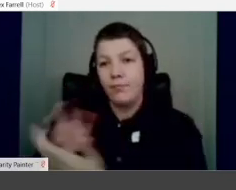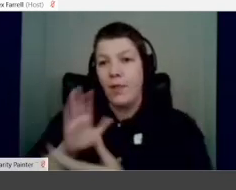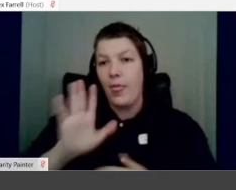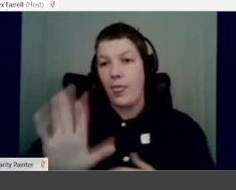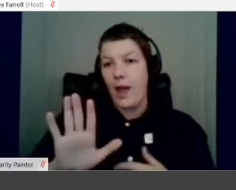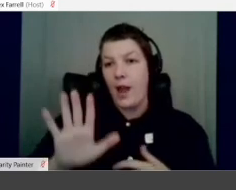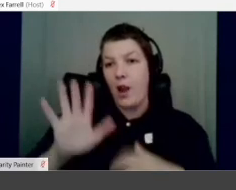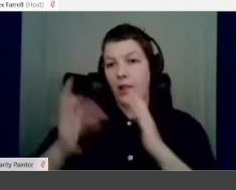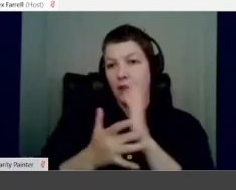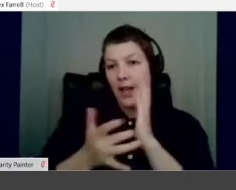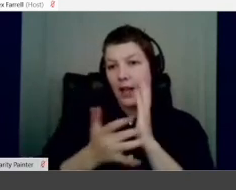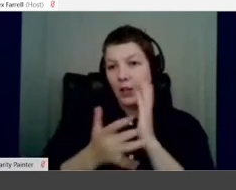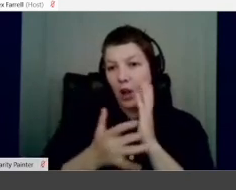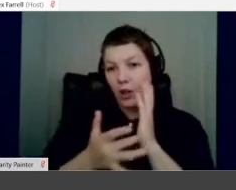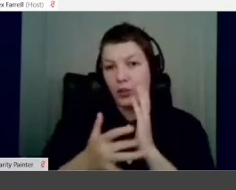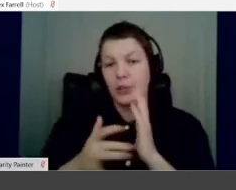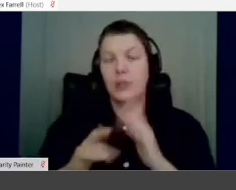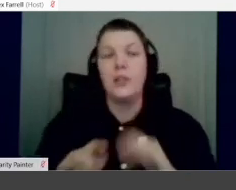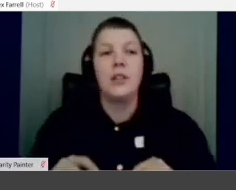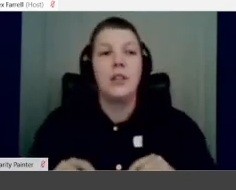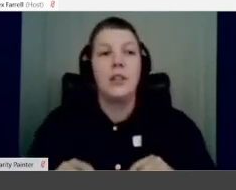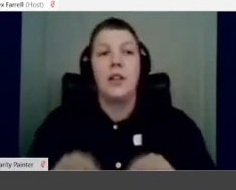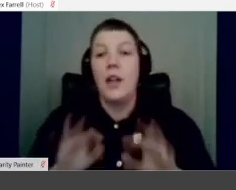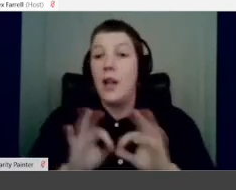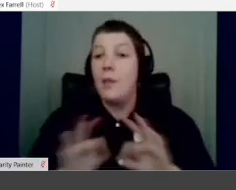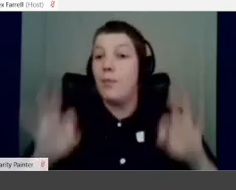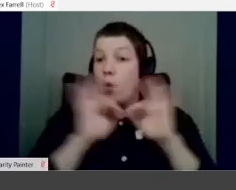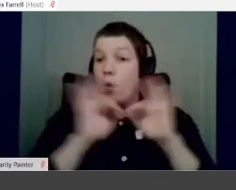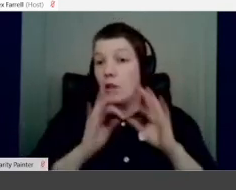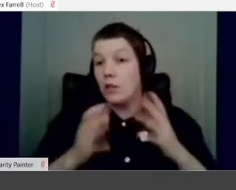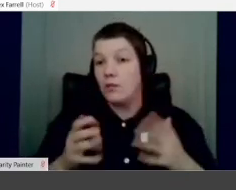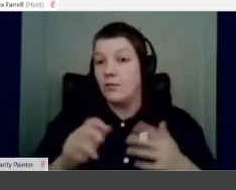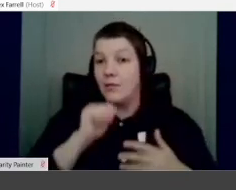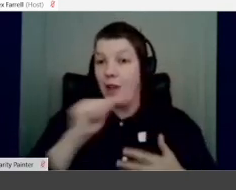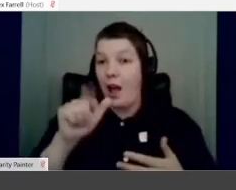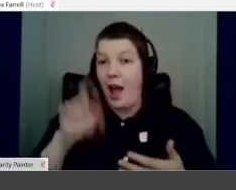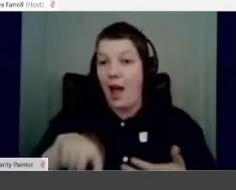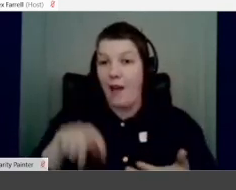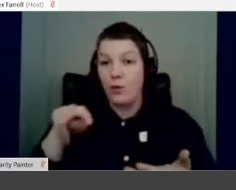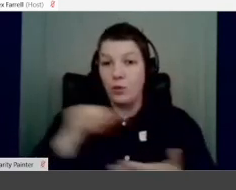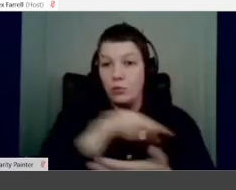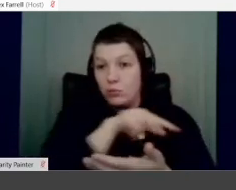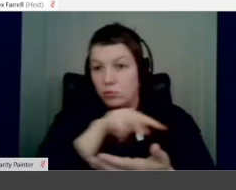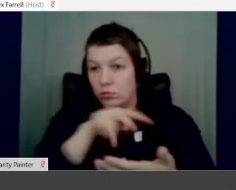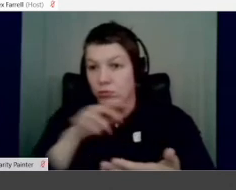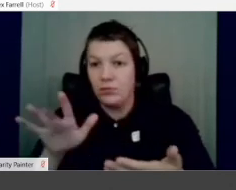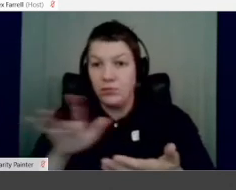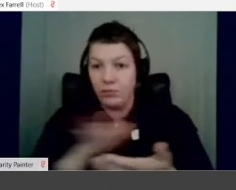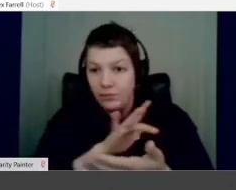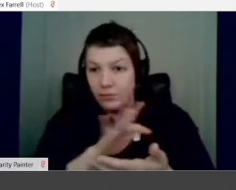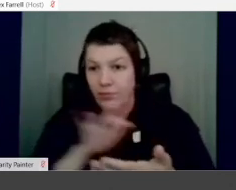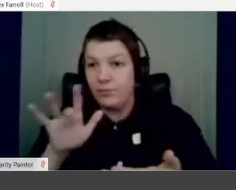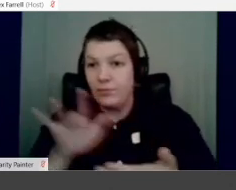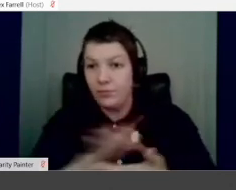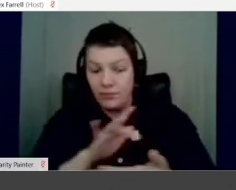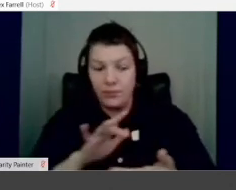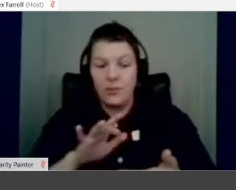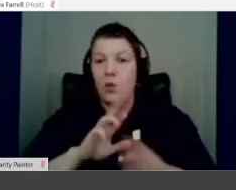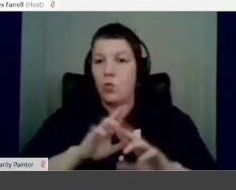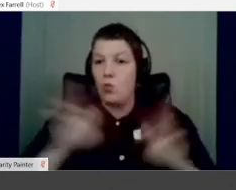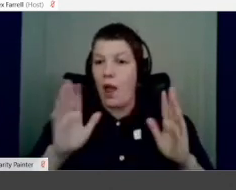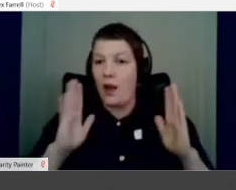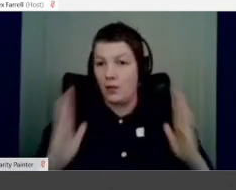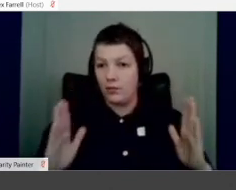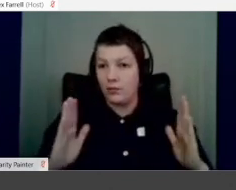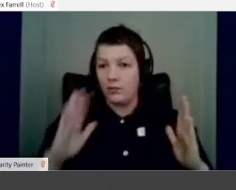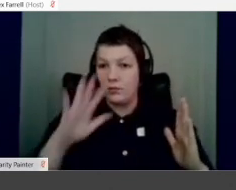you don't have to go back and forth while you're reading, right? Like, that it all fits on a screen and you can scroll the way that everyone scrolls. That screen readers can work.